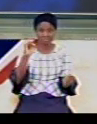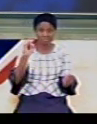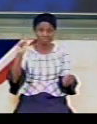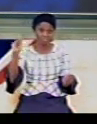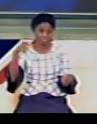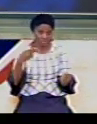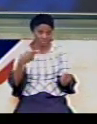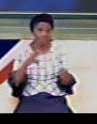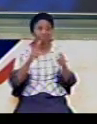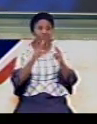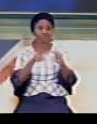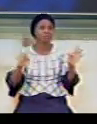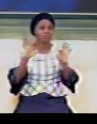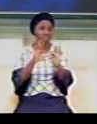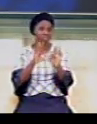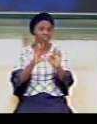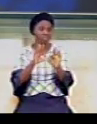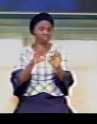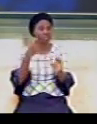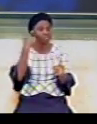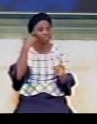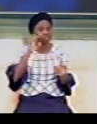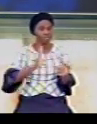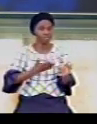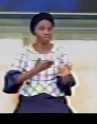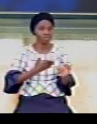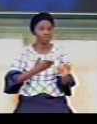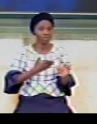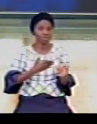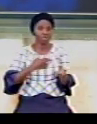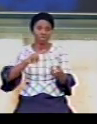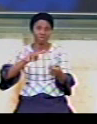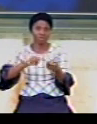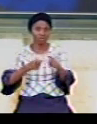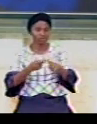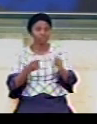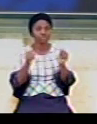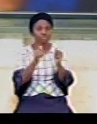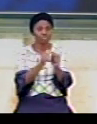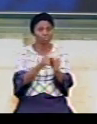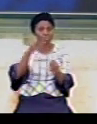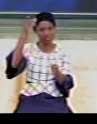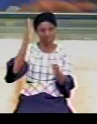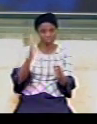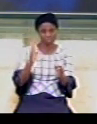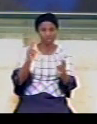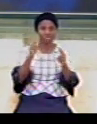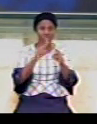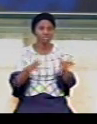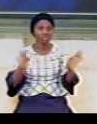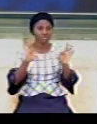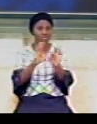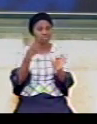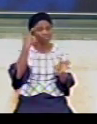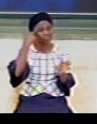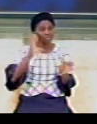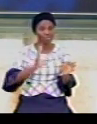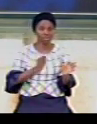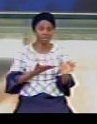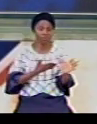with God. Faith is very important, essential for our Christian